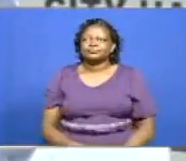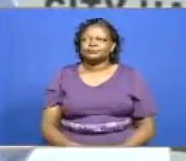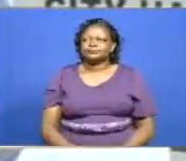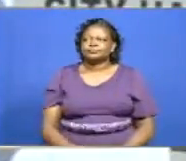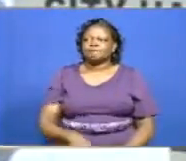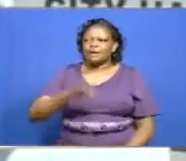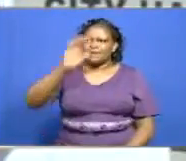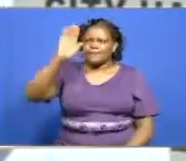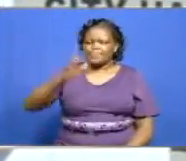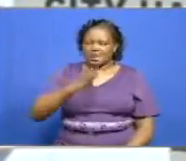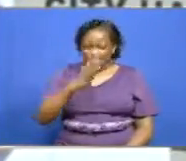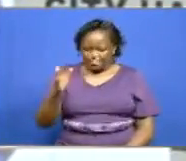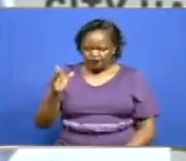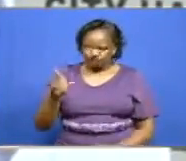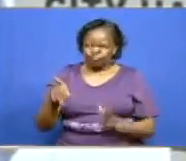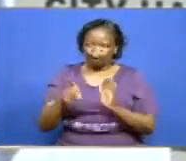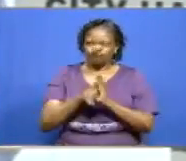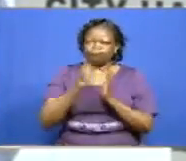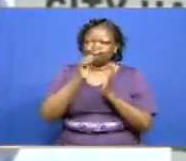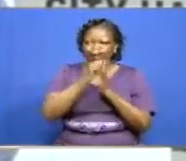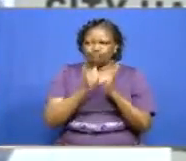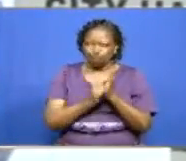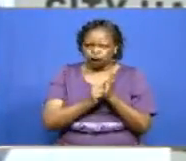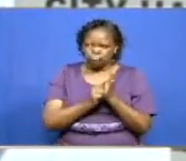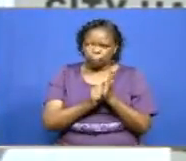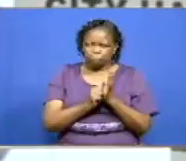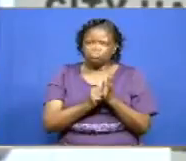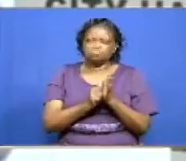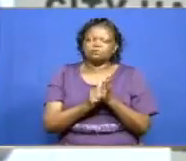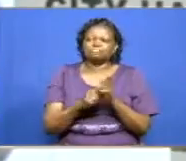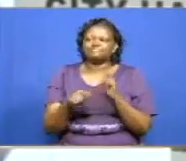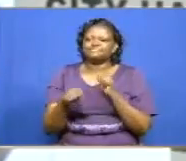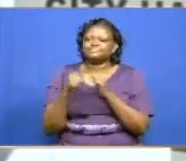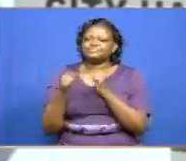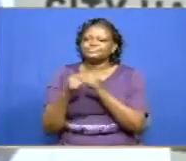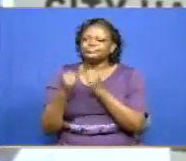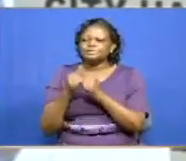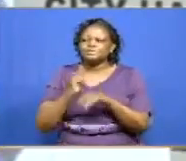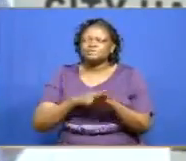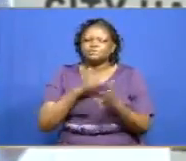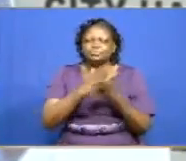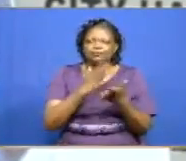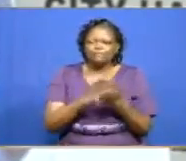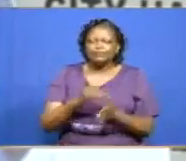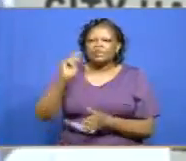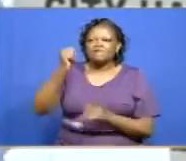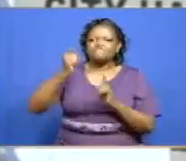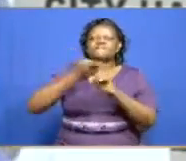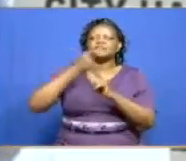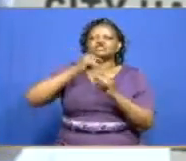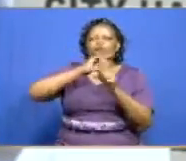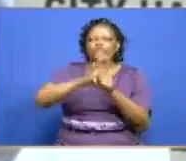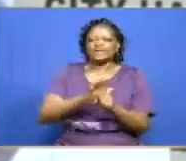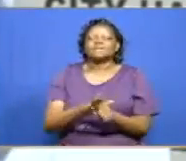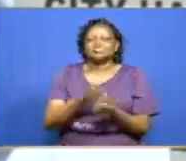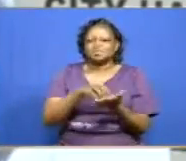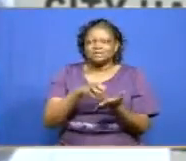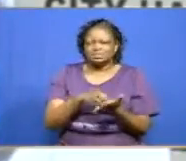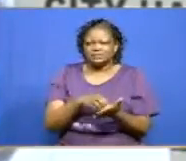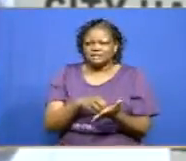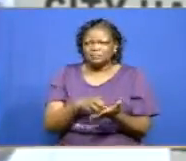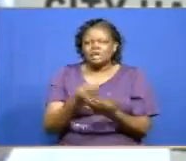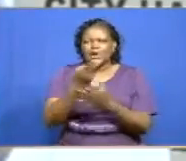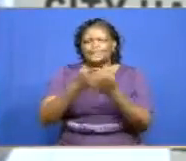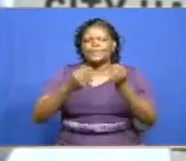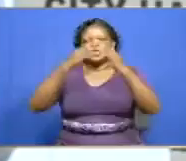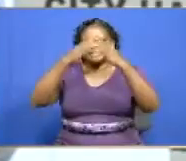Parliament's legislative agenda was substantially disrupted upon confirmation of Kenya's first COVID-19 case. Both